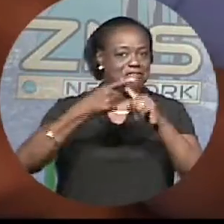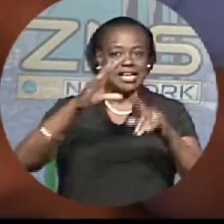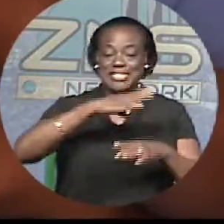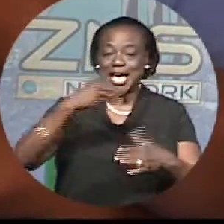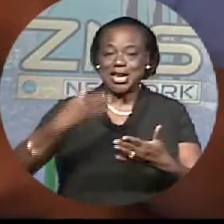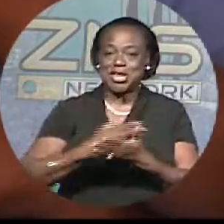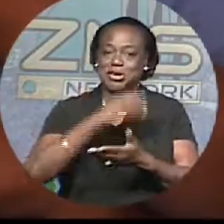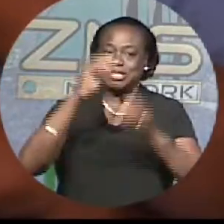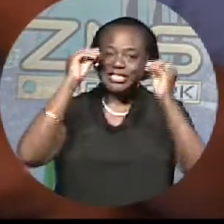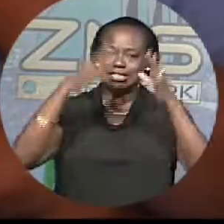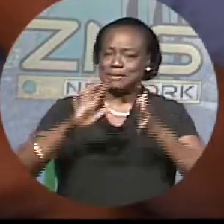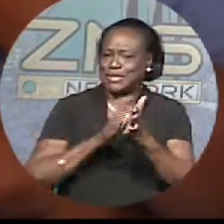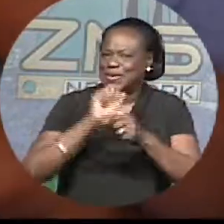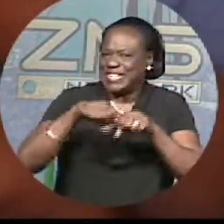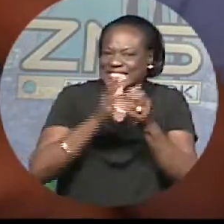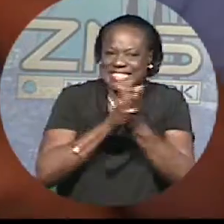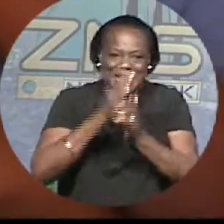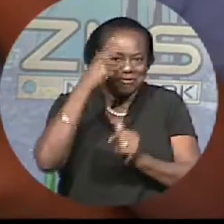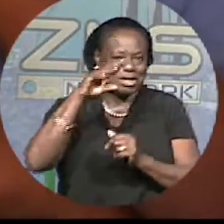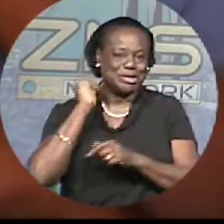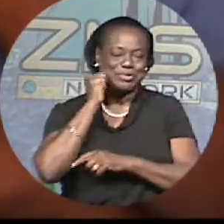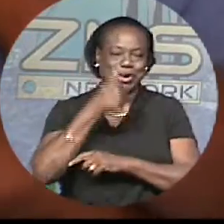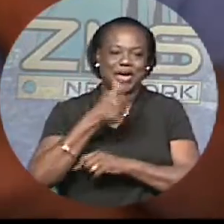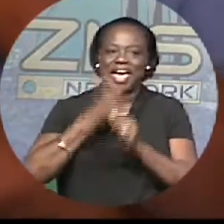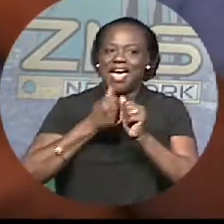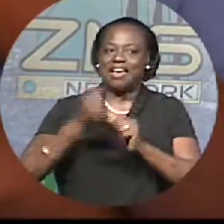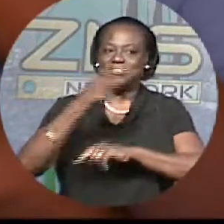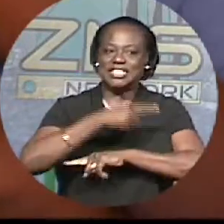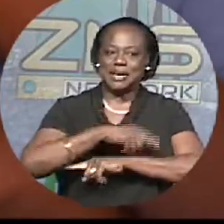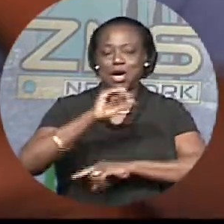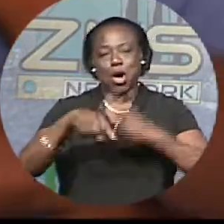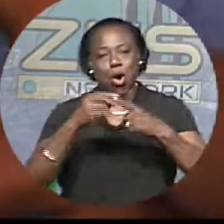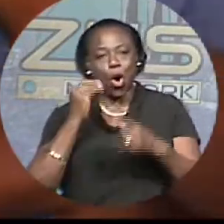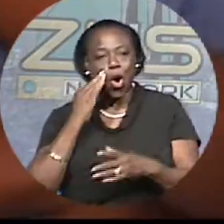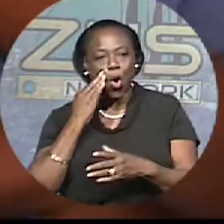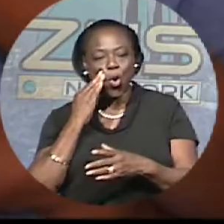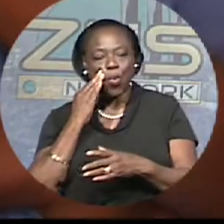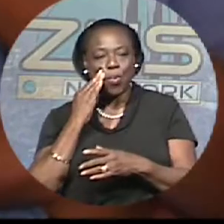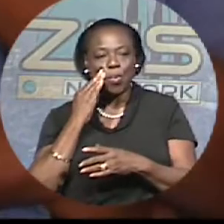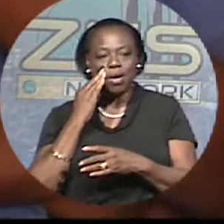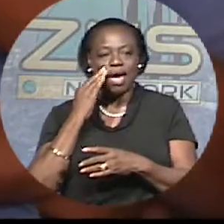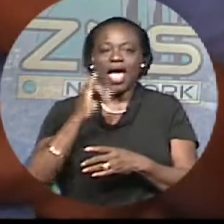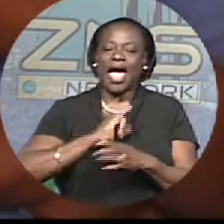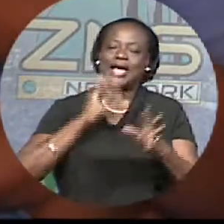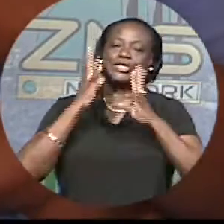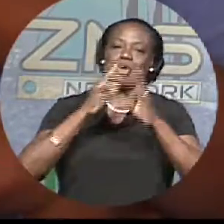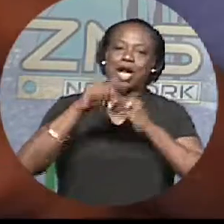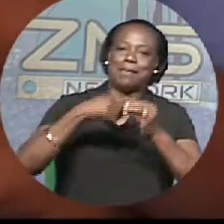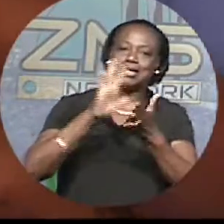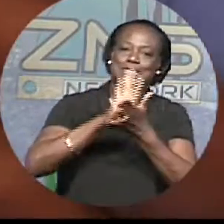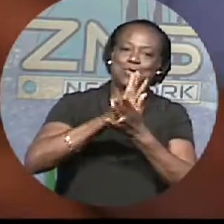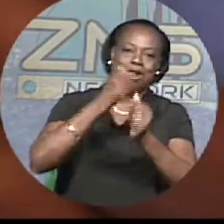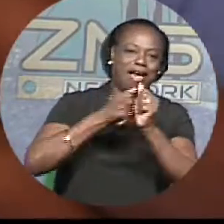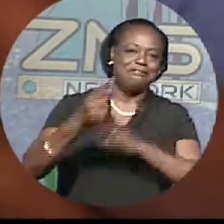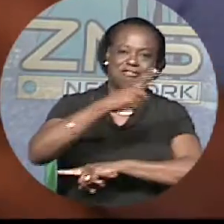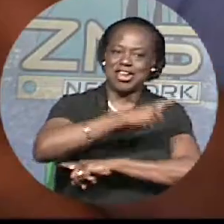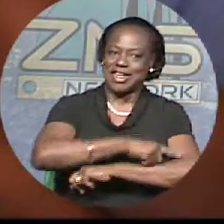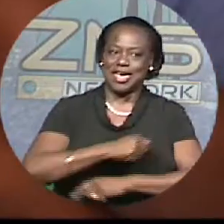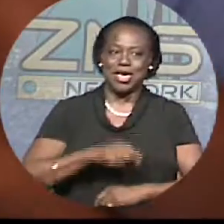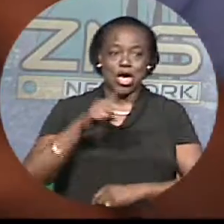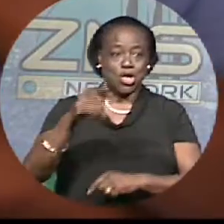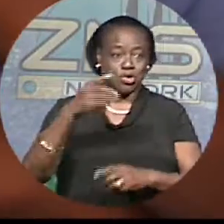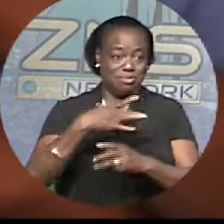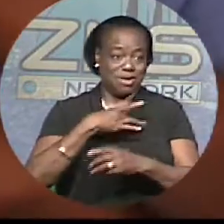I'm so excited for tomorrow. And every time when I go home I speak, I talk about school every day. Do you like